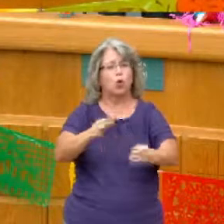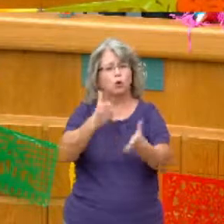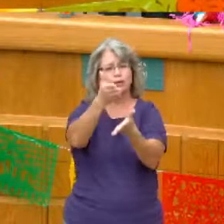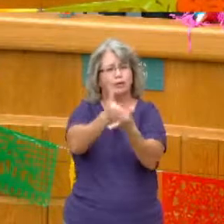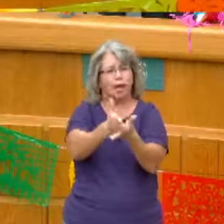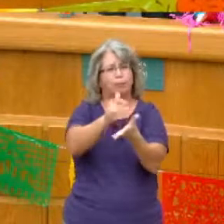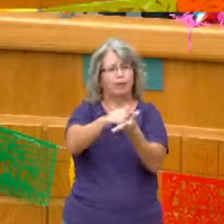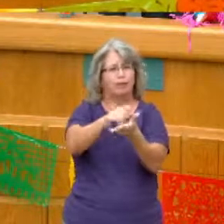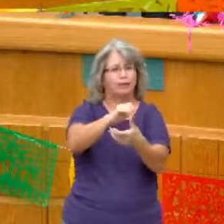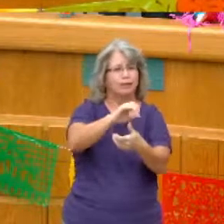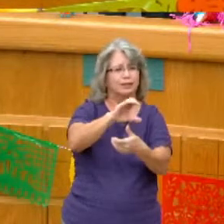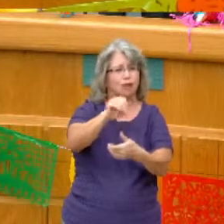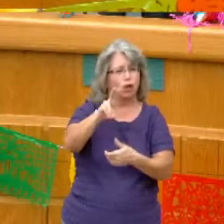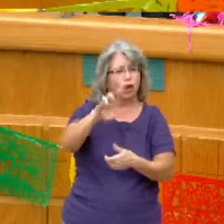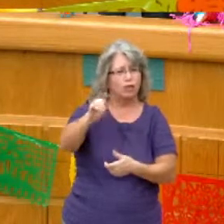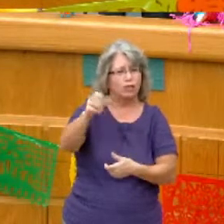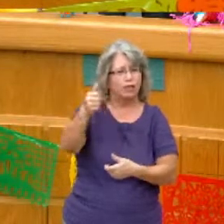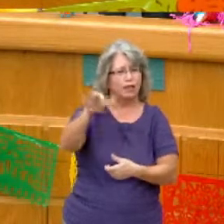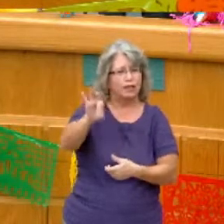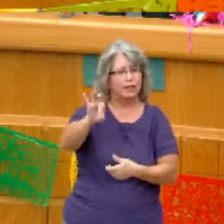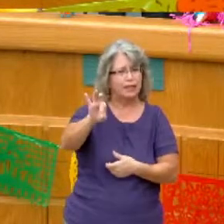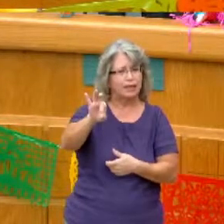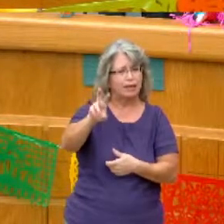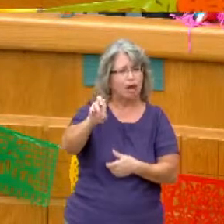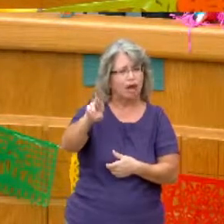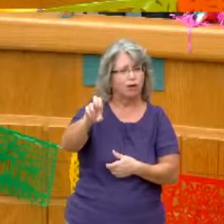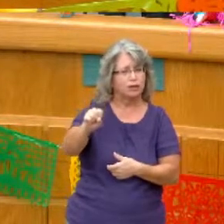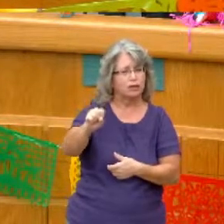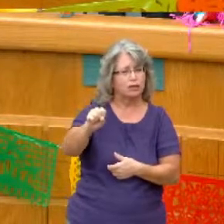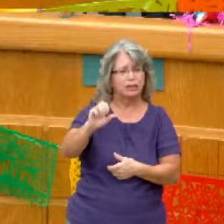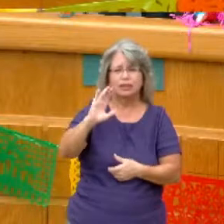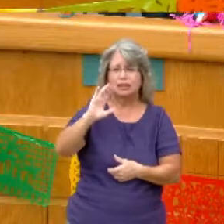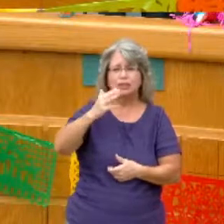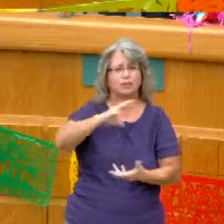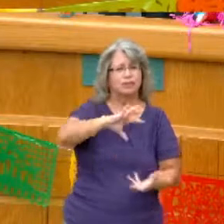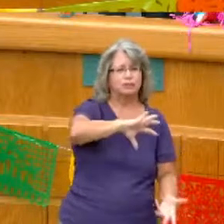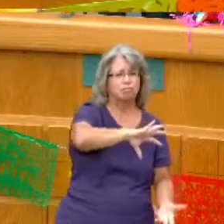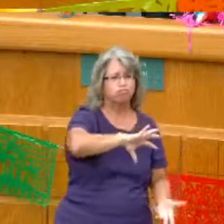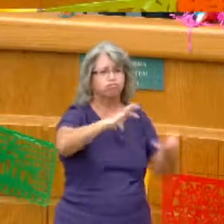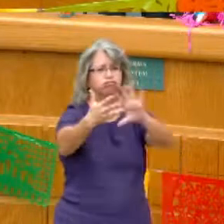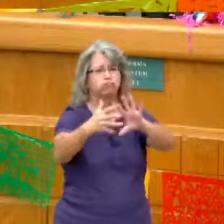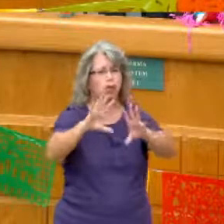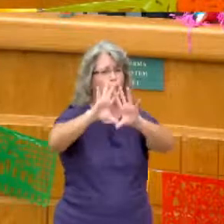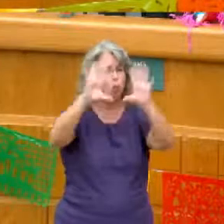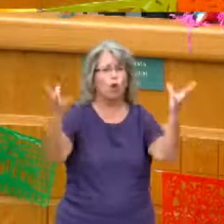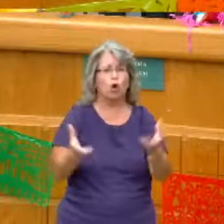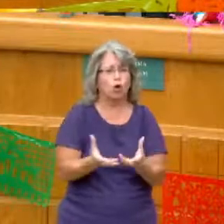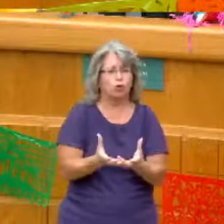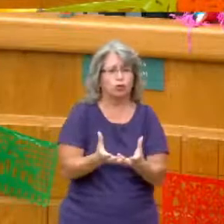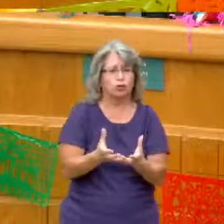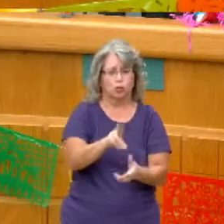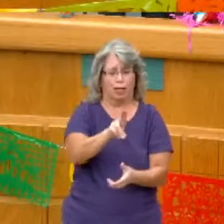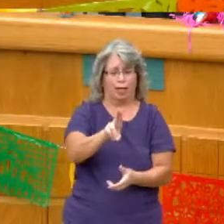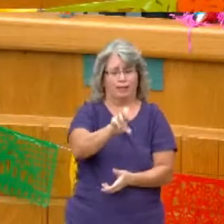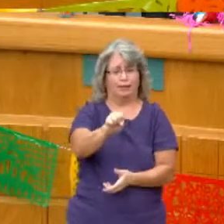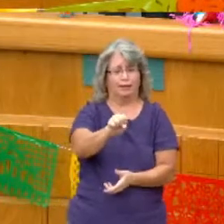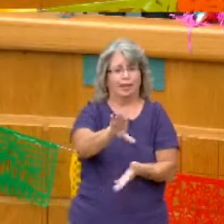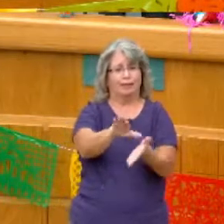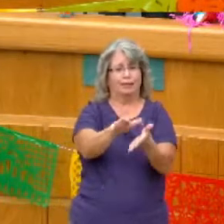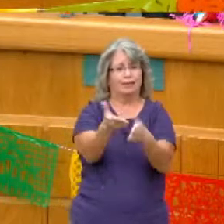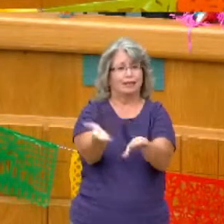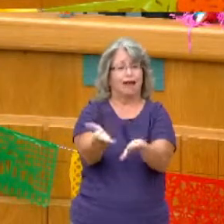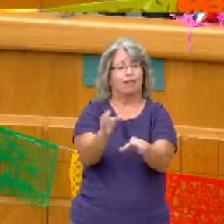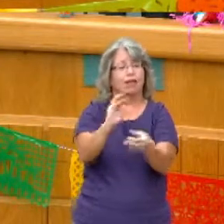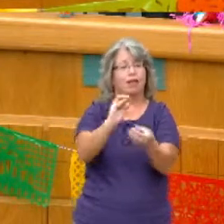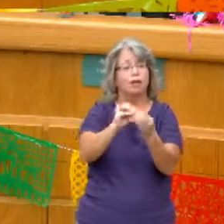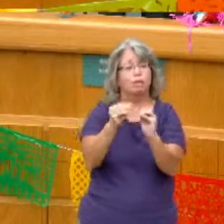to wreak havoc across the world. The United States death toll from COVID-19 has